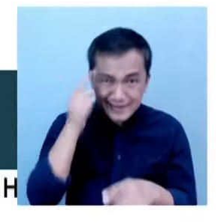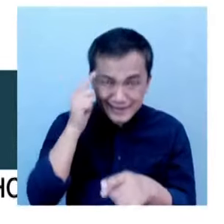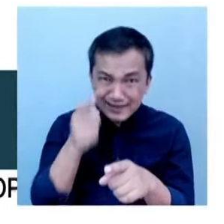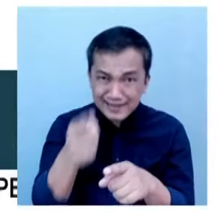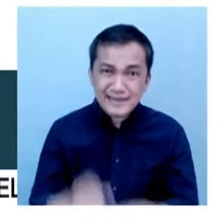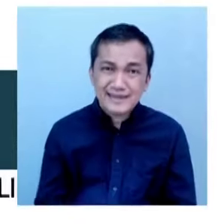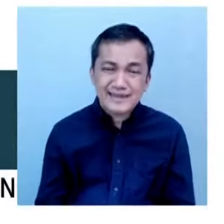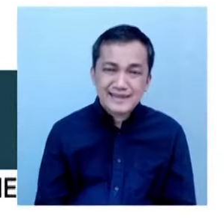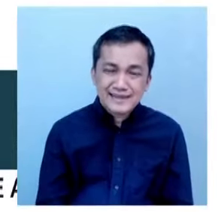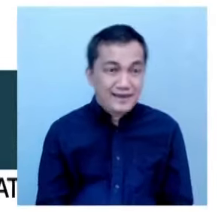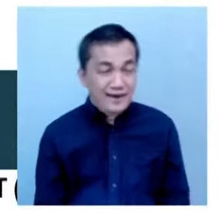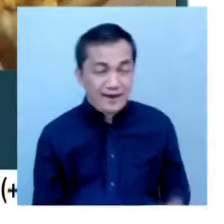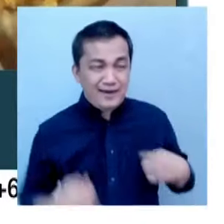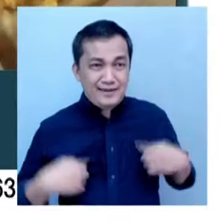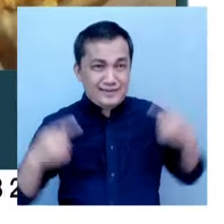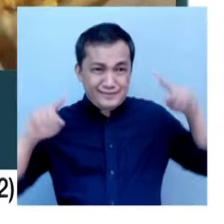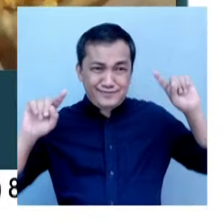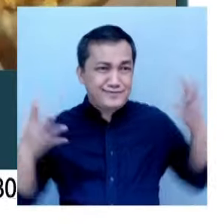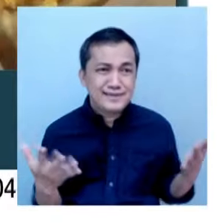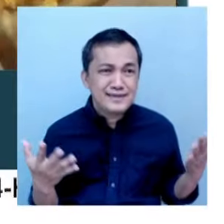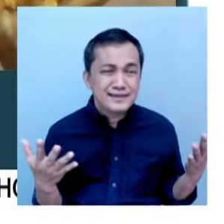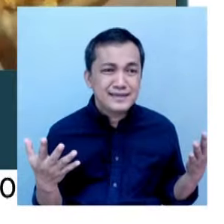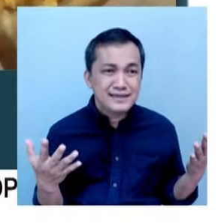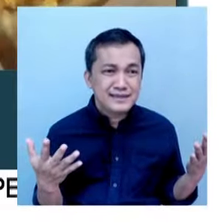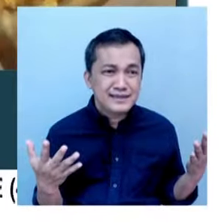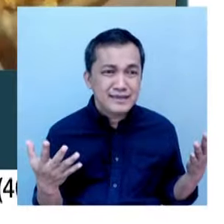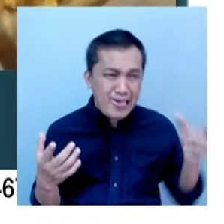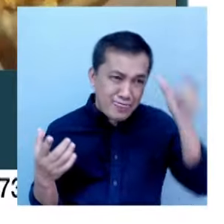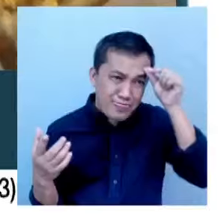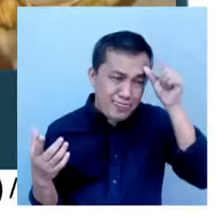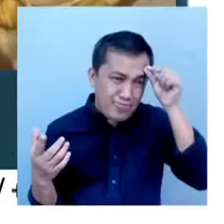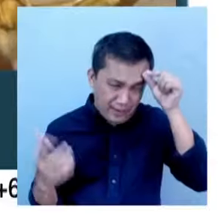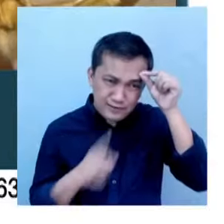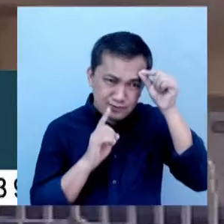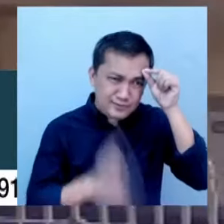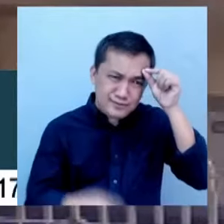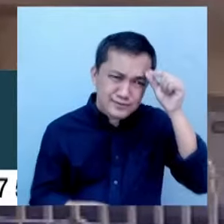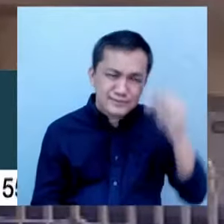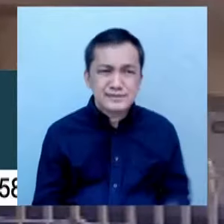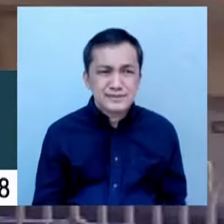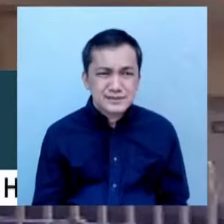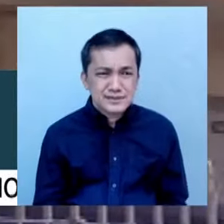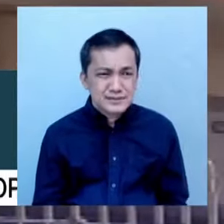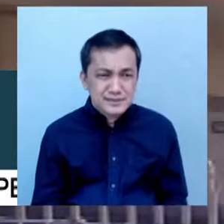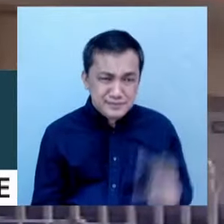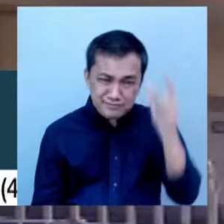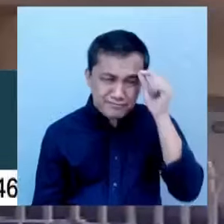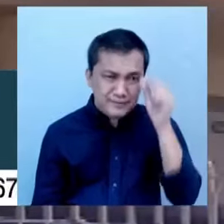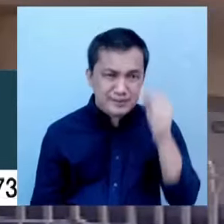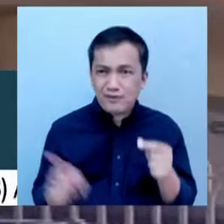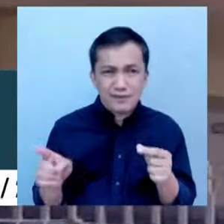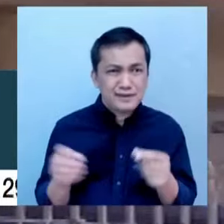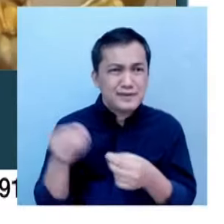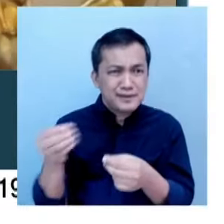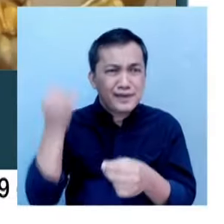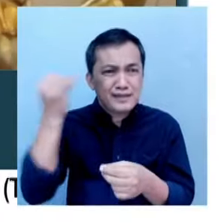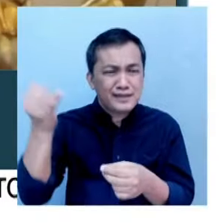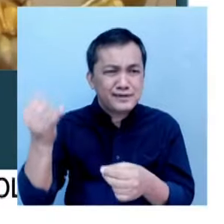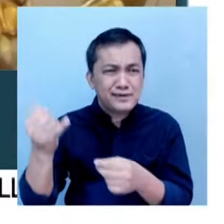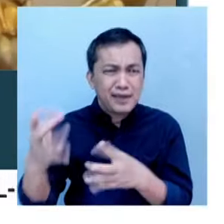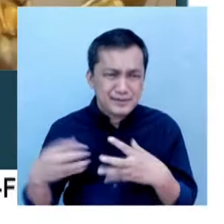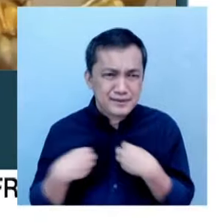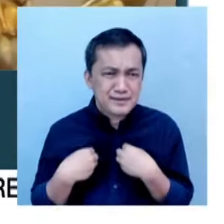It's still a big puzzle to me. I really don't know what gave them the idea to